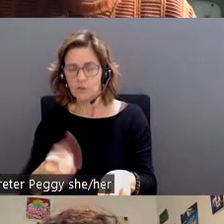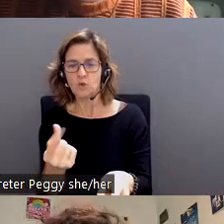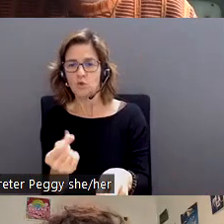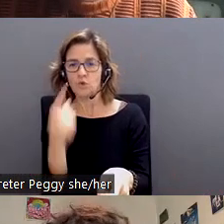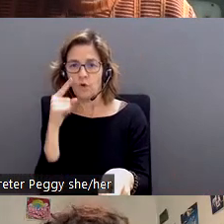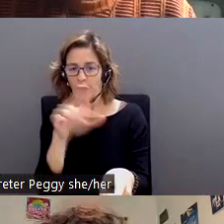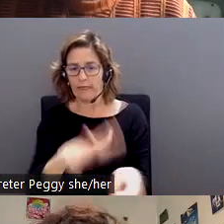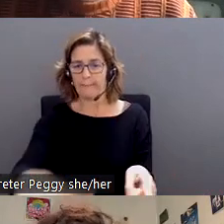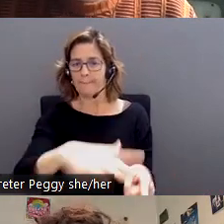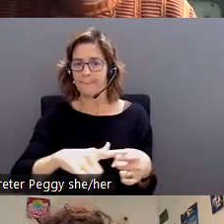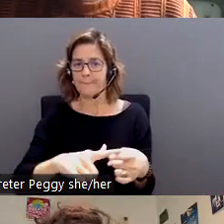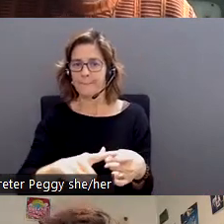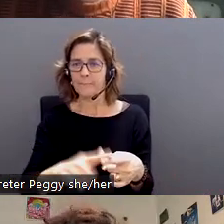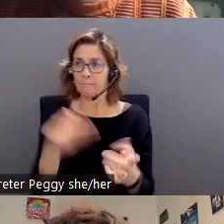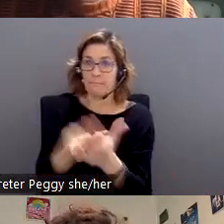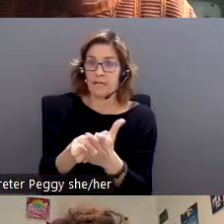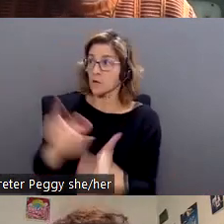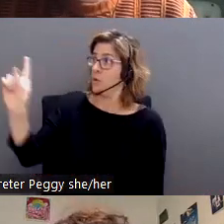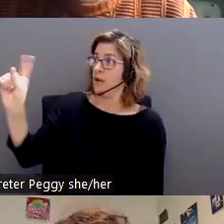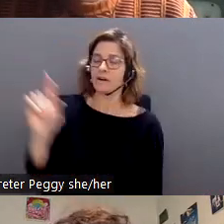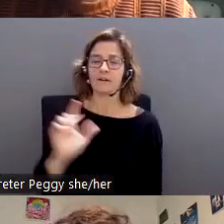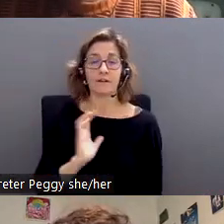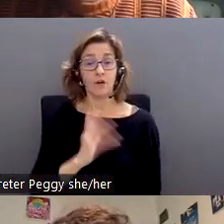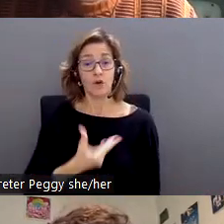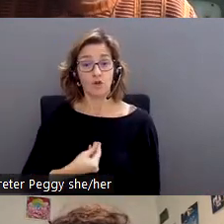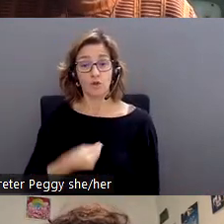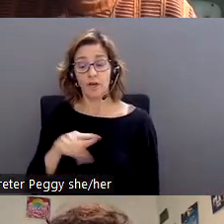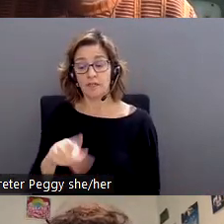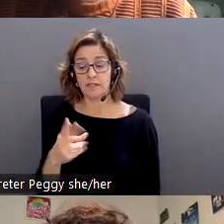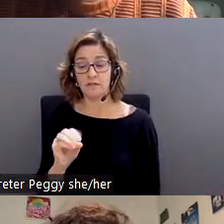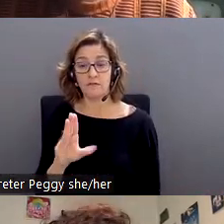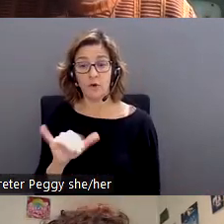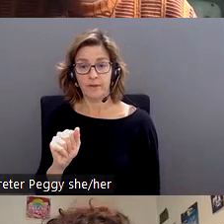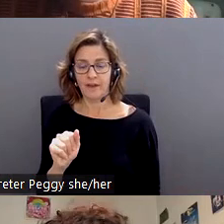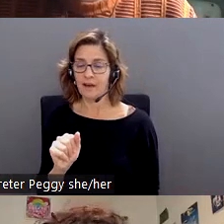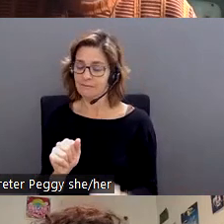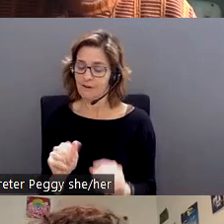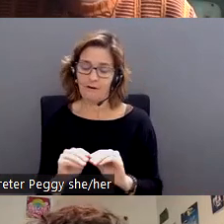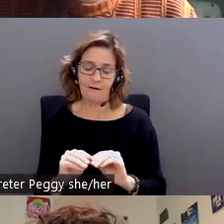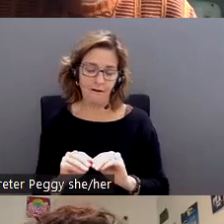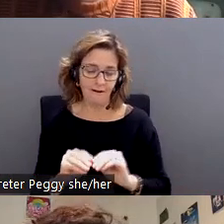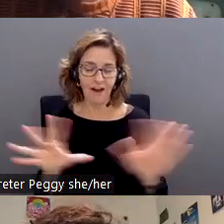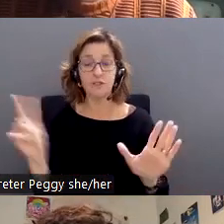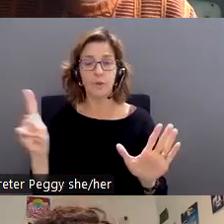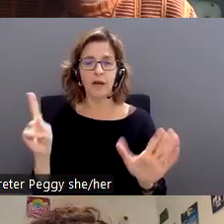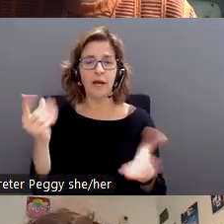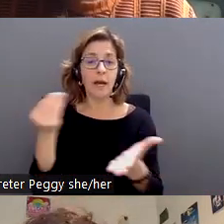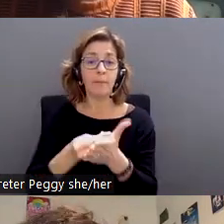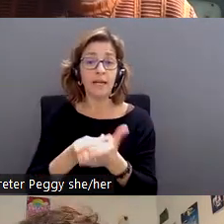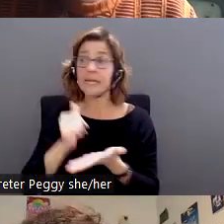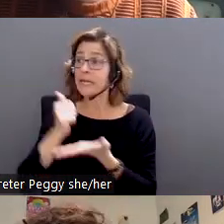funding. Where does, follow the money? Transphobia shows up a lot in who gets access to funds and